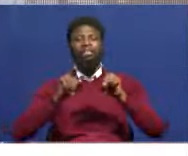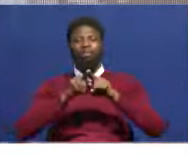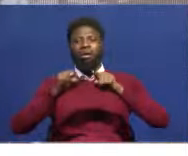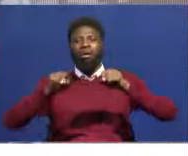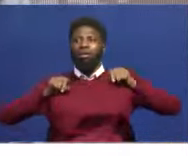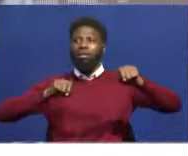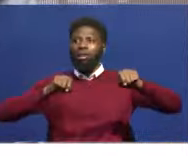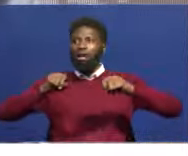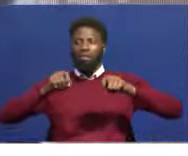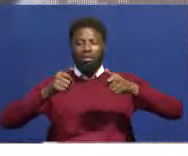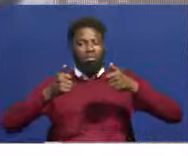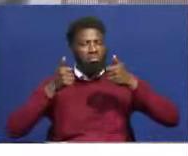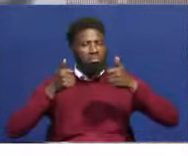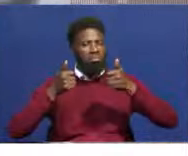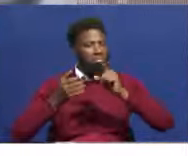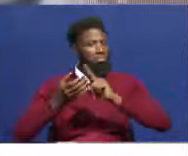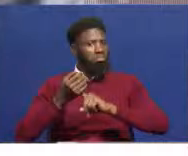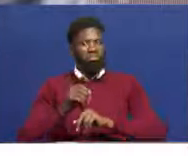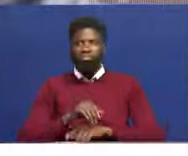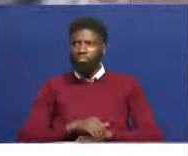All the transitions